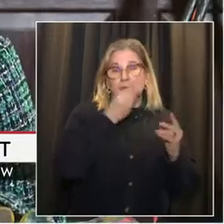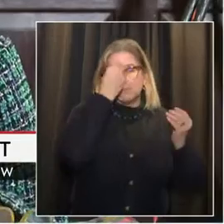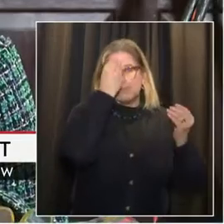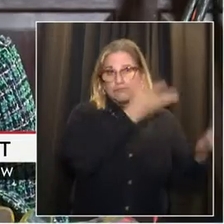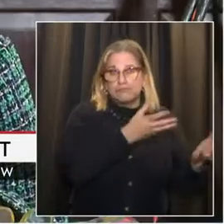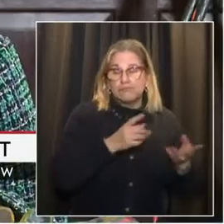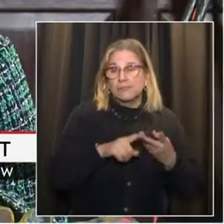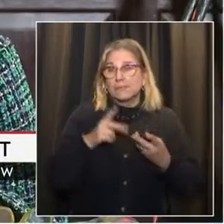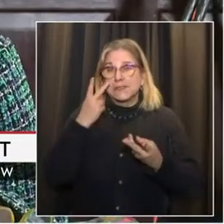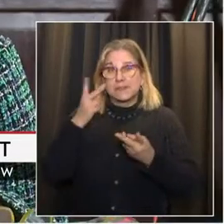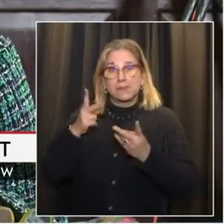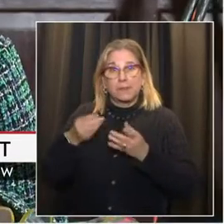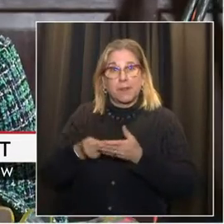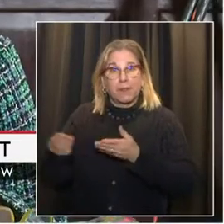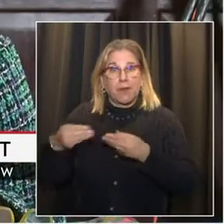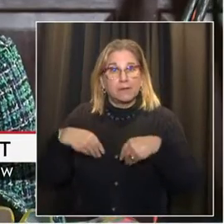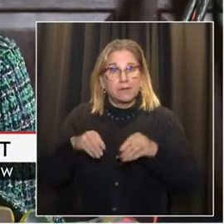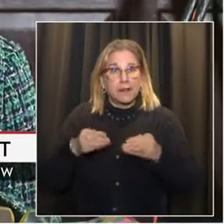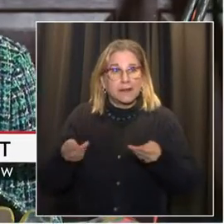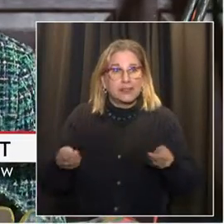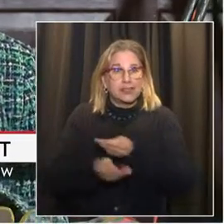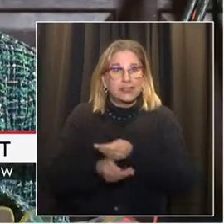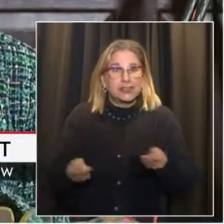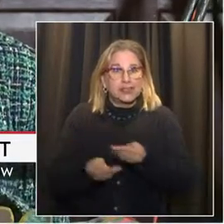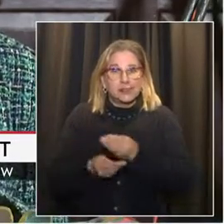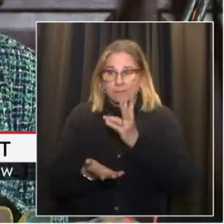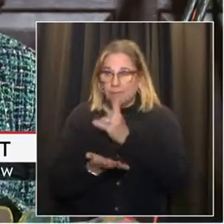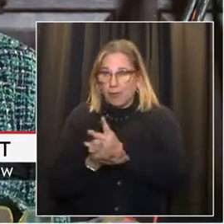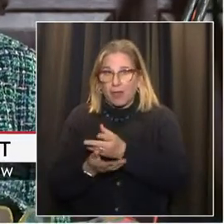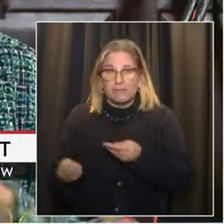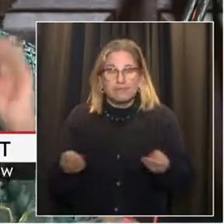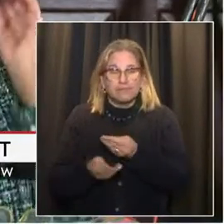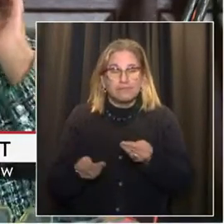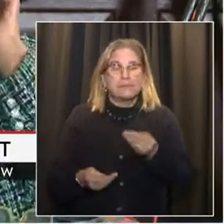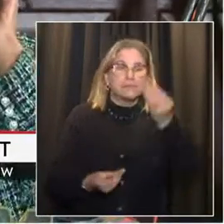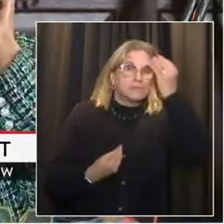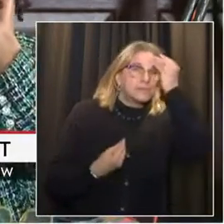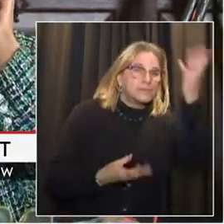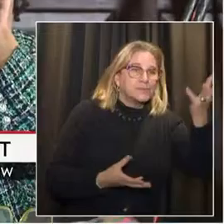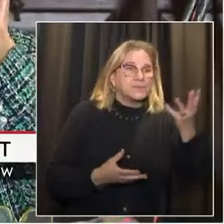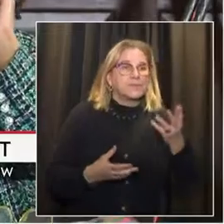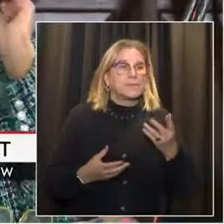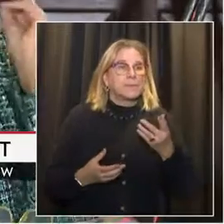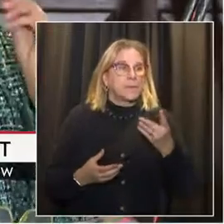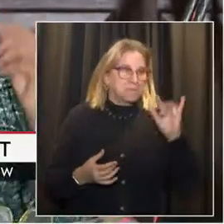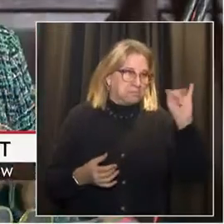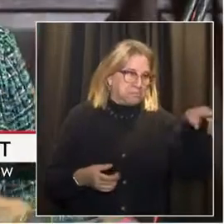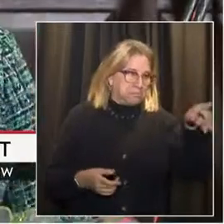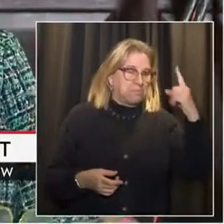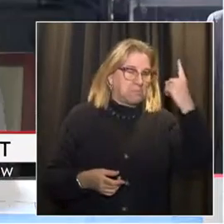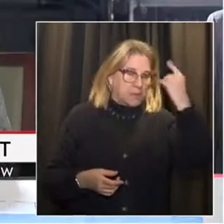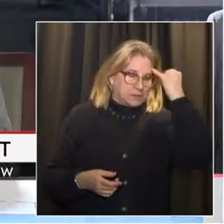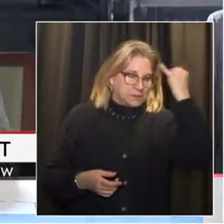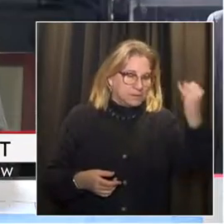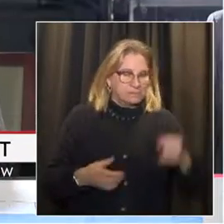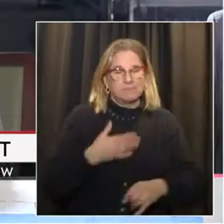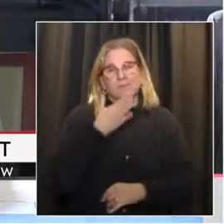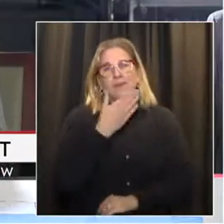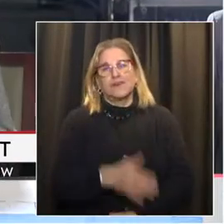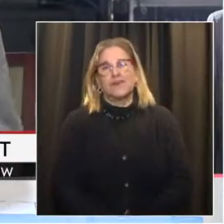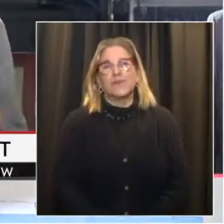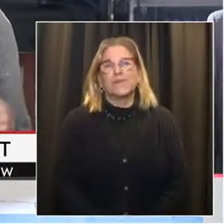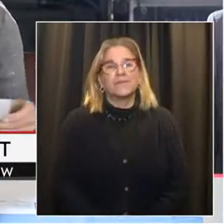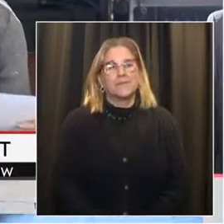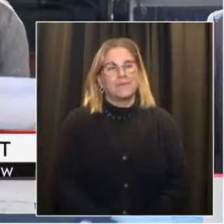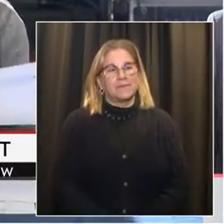stop that suspected activity. Thank you very much. And then just lastly, I have to say on this chart,